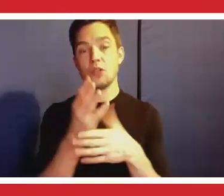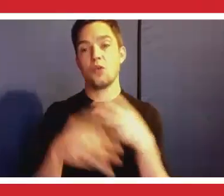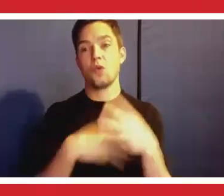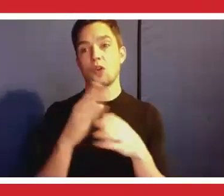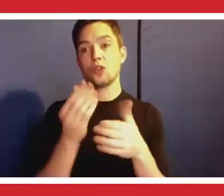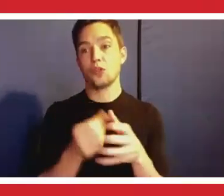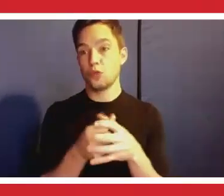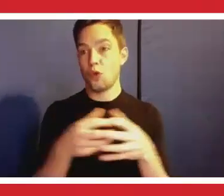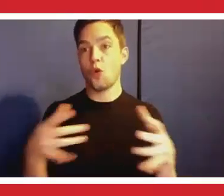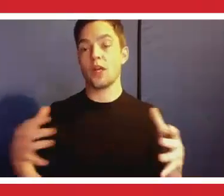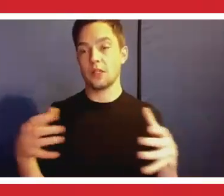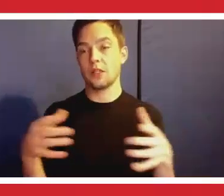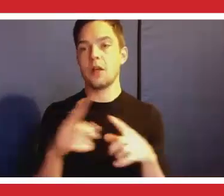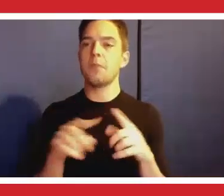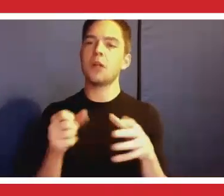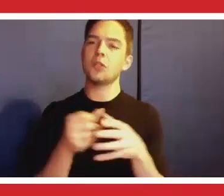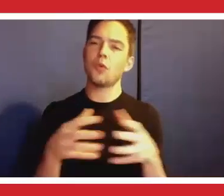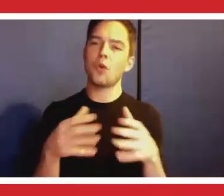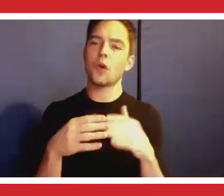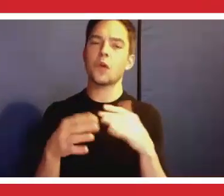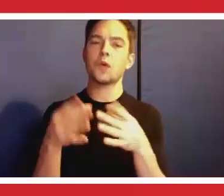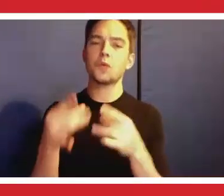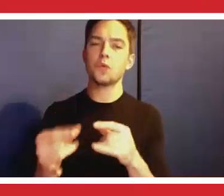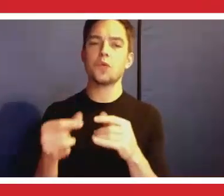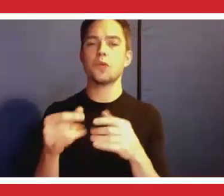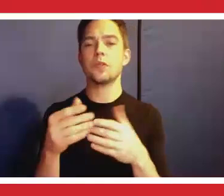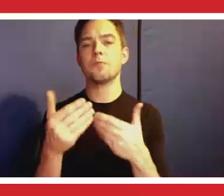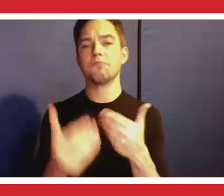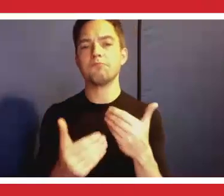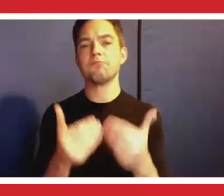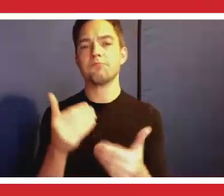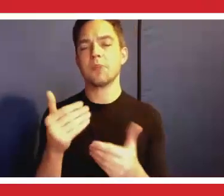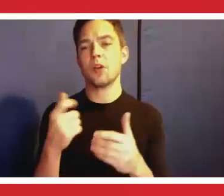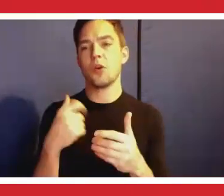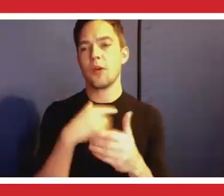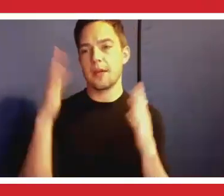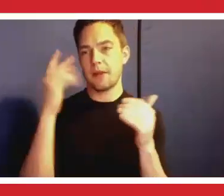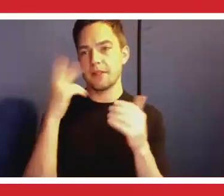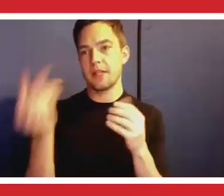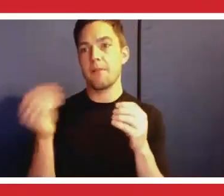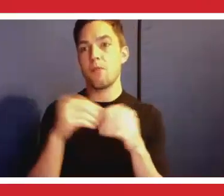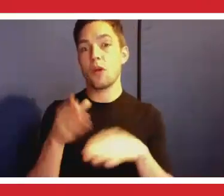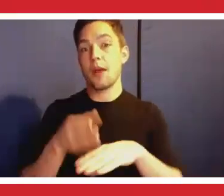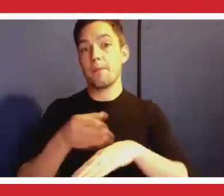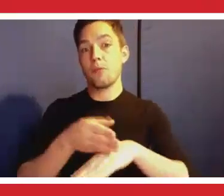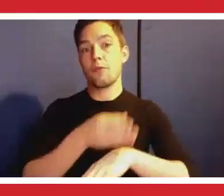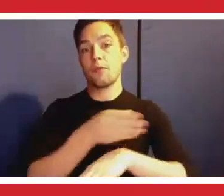growing smoothly. We expected to see more improvement